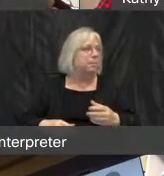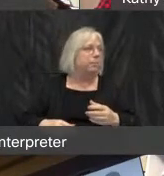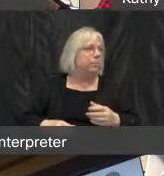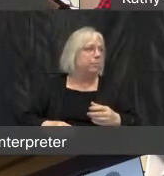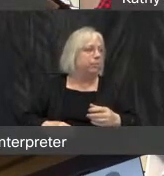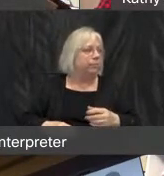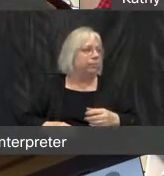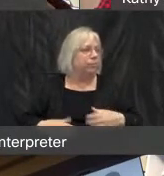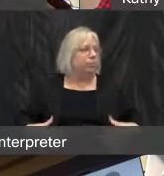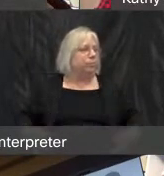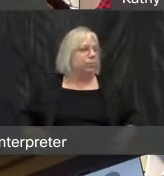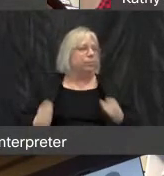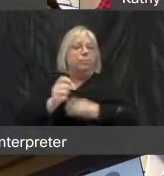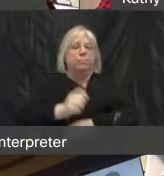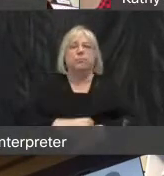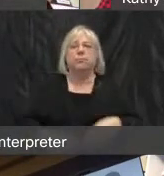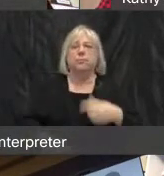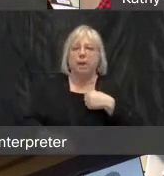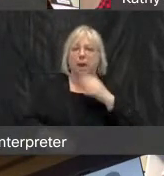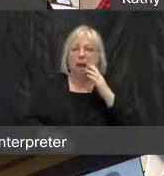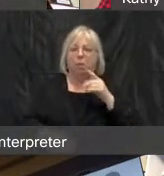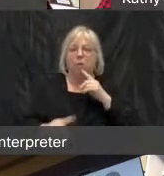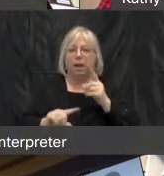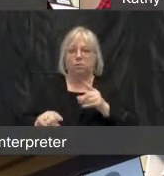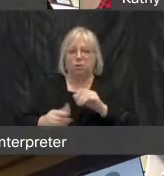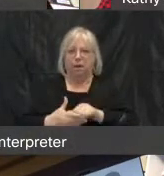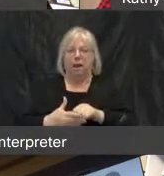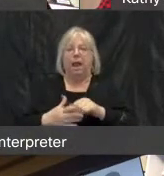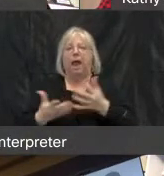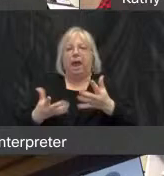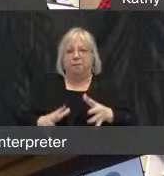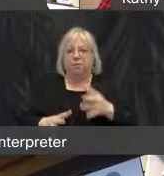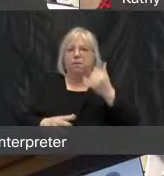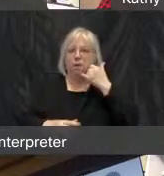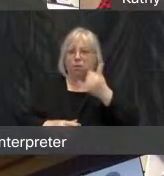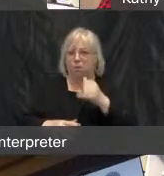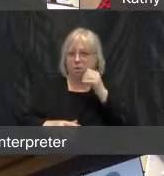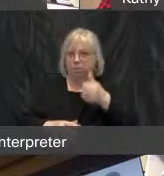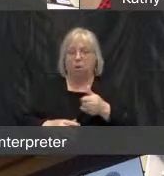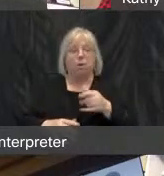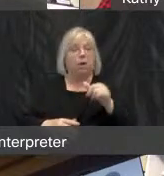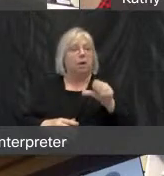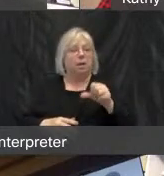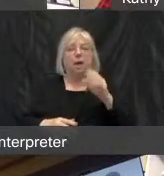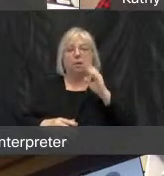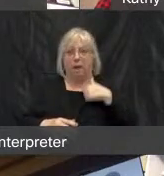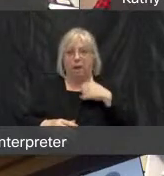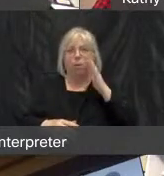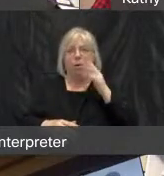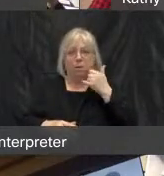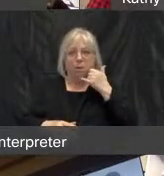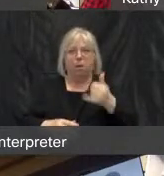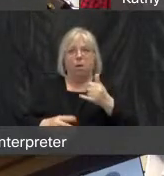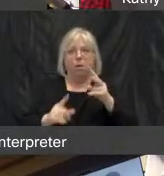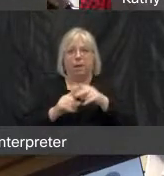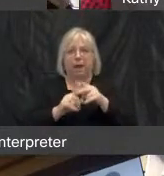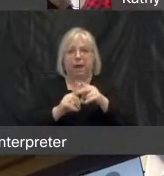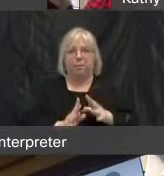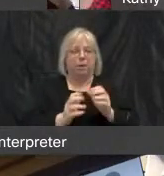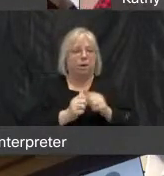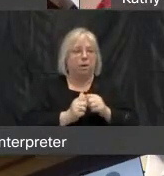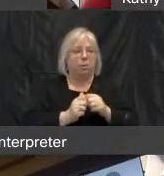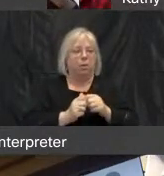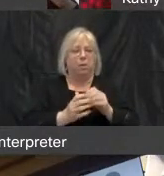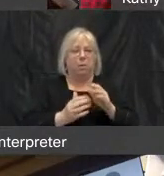that after the call tomorrow. And yes, there will be a call made tomorrow to the applicant of the building